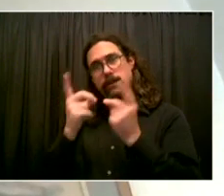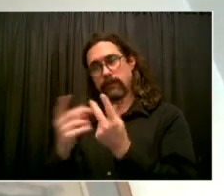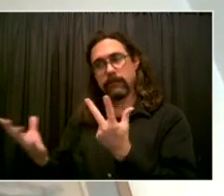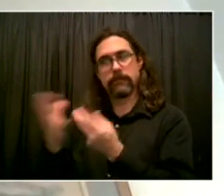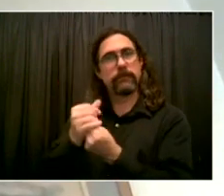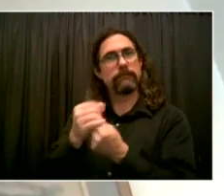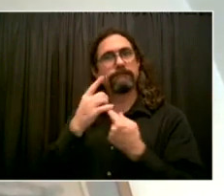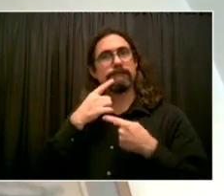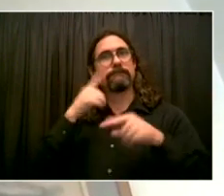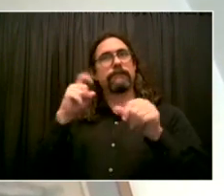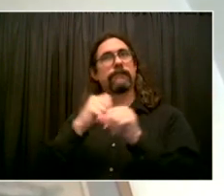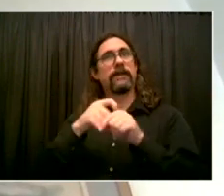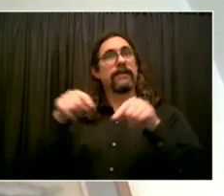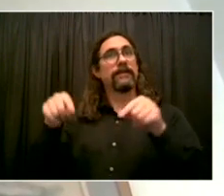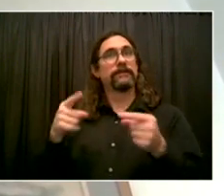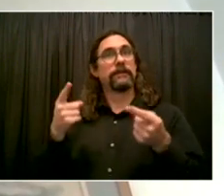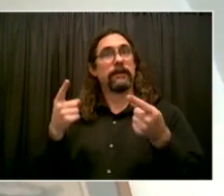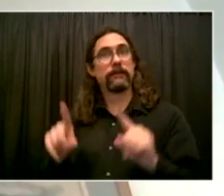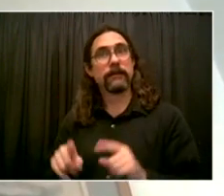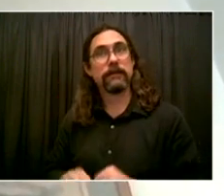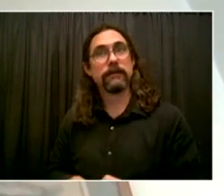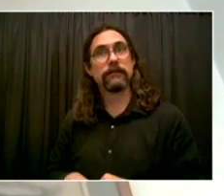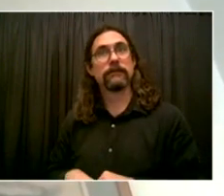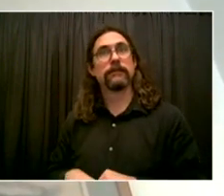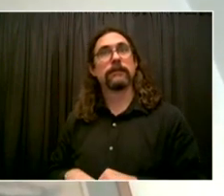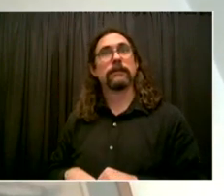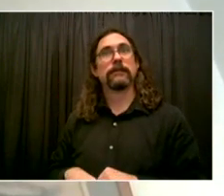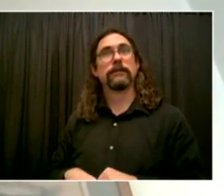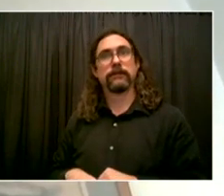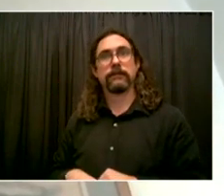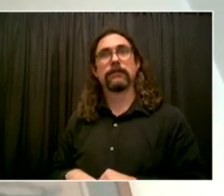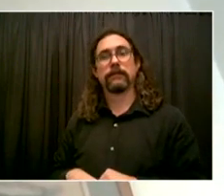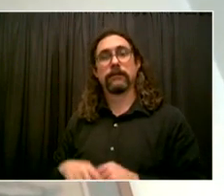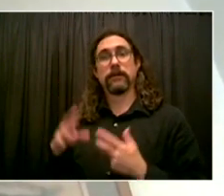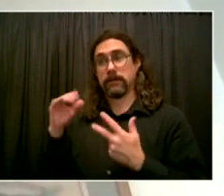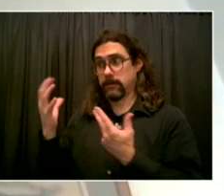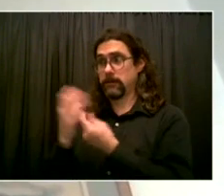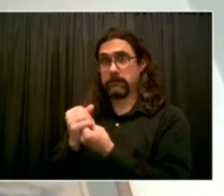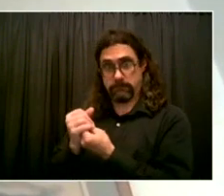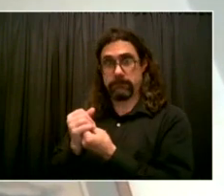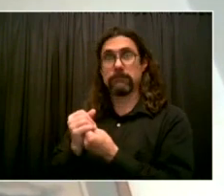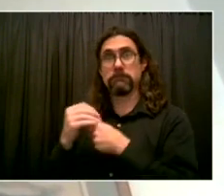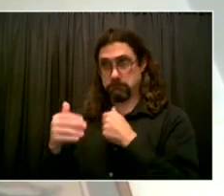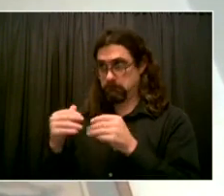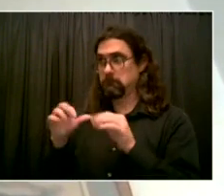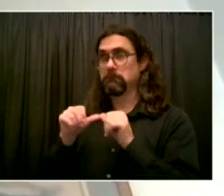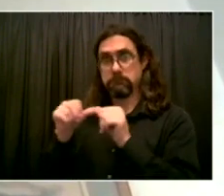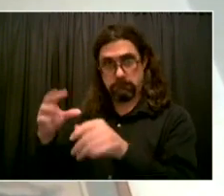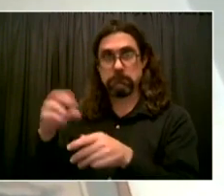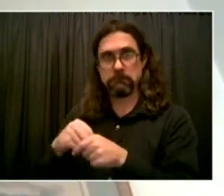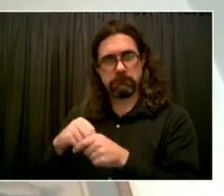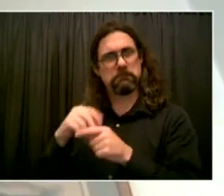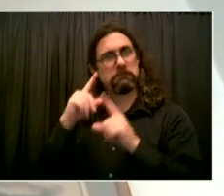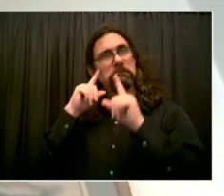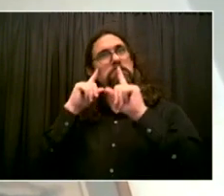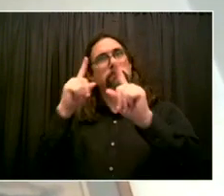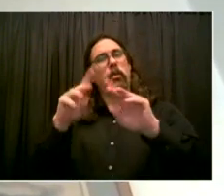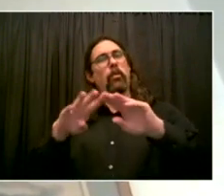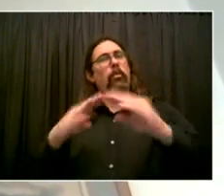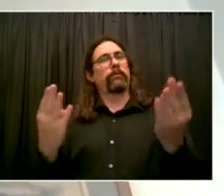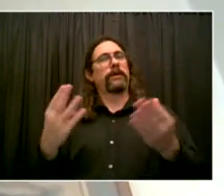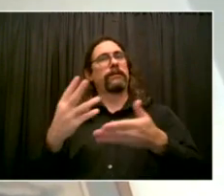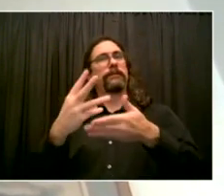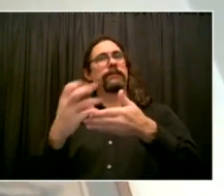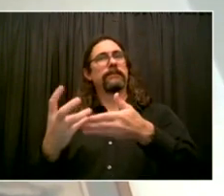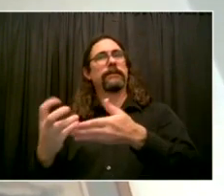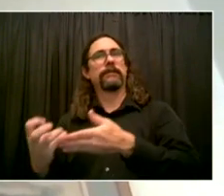So we have to find a way. I know we are paying for, thanks to you and the City Council, fields that are run by the Trust for Public Land and DOE, but we need